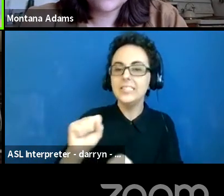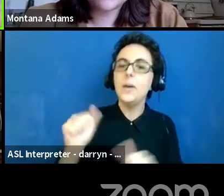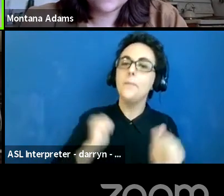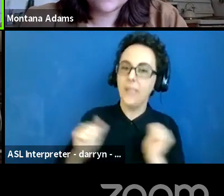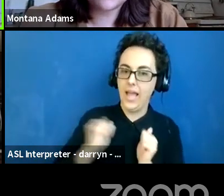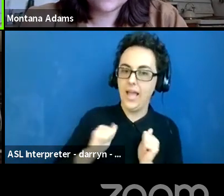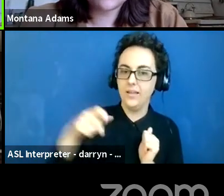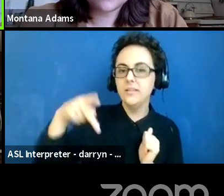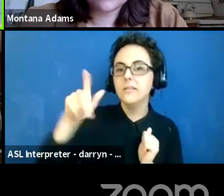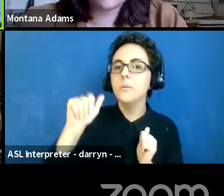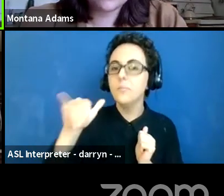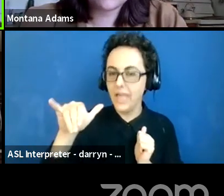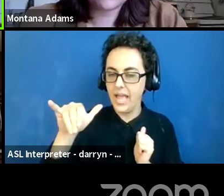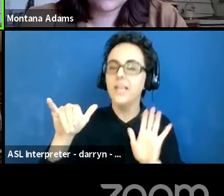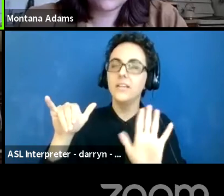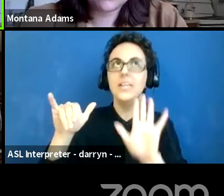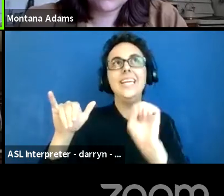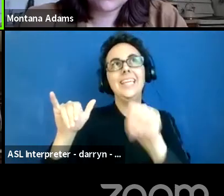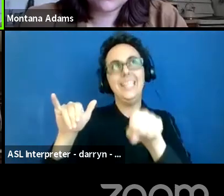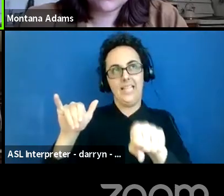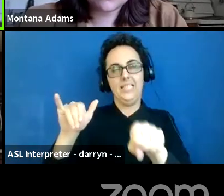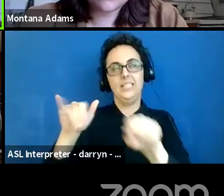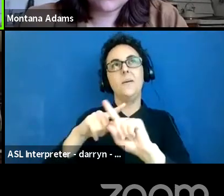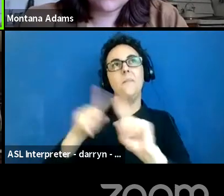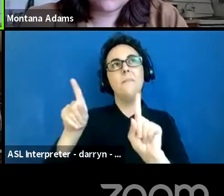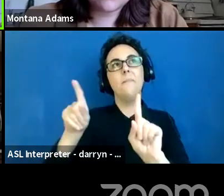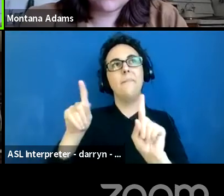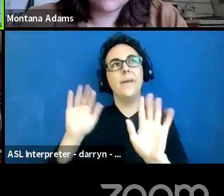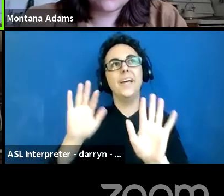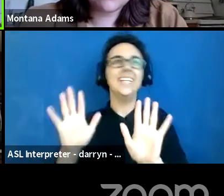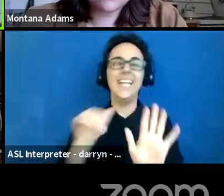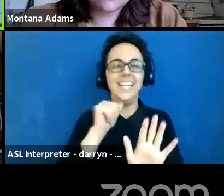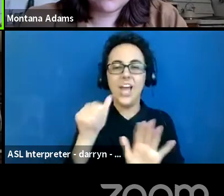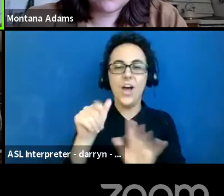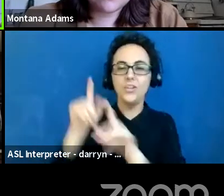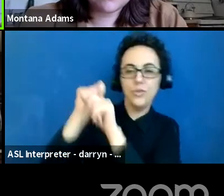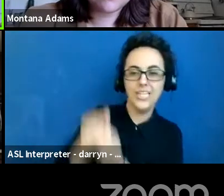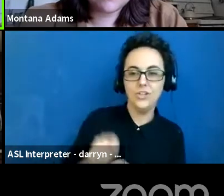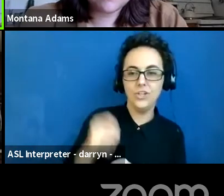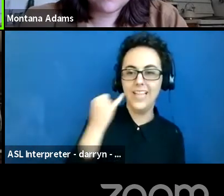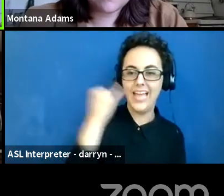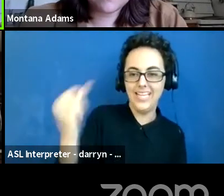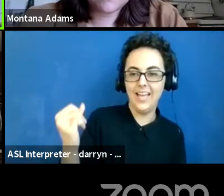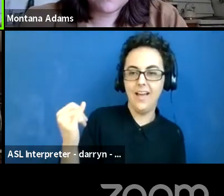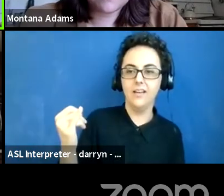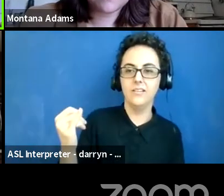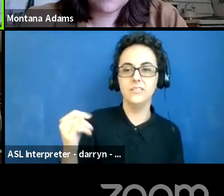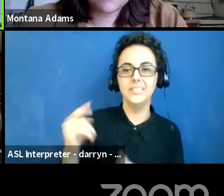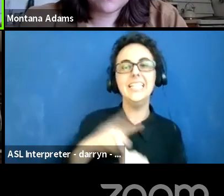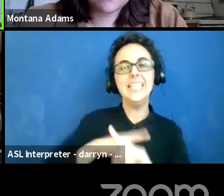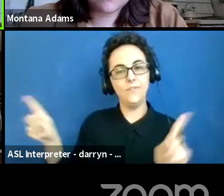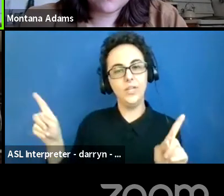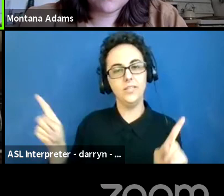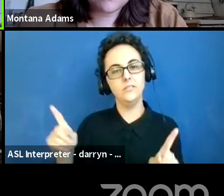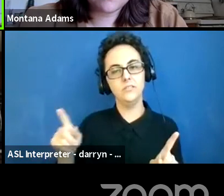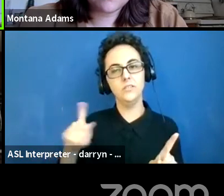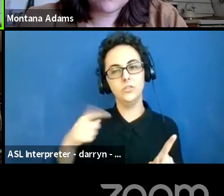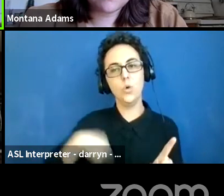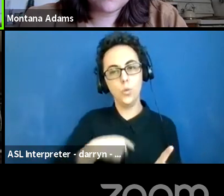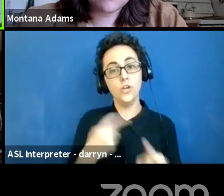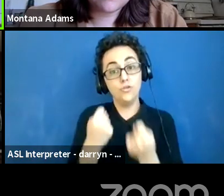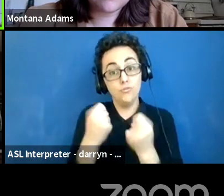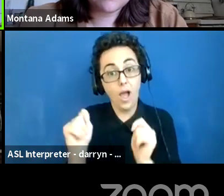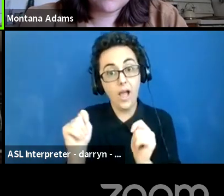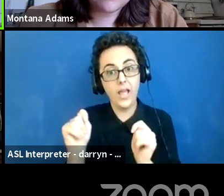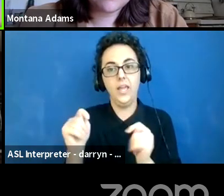to send a message, we're trying to share a piece of us. So I think I'm not